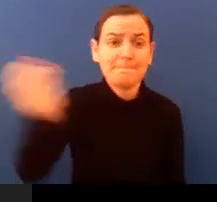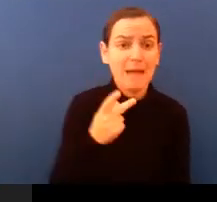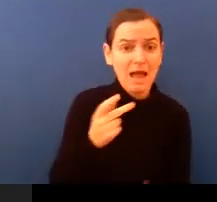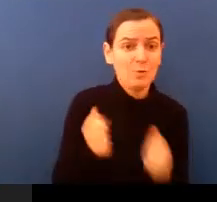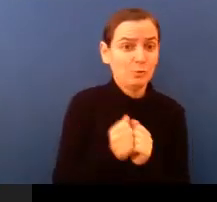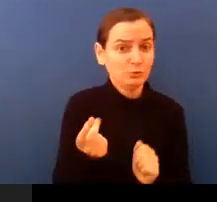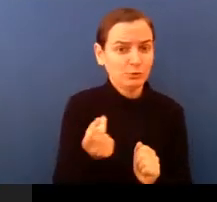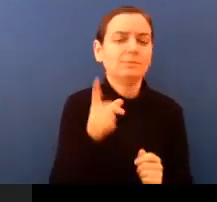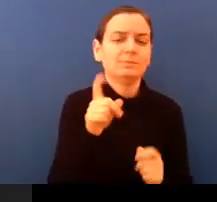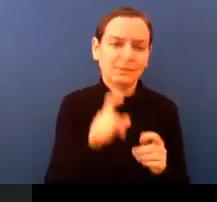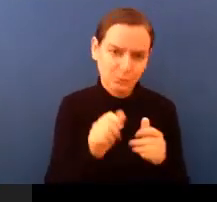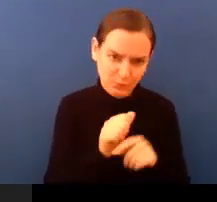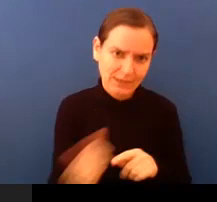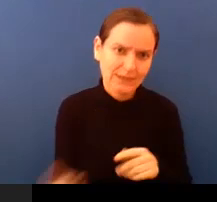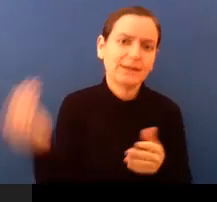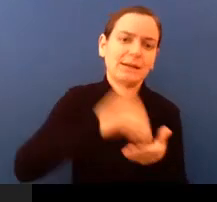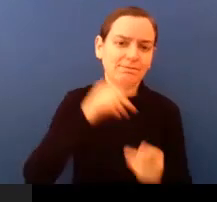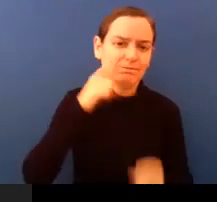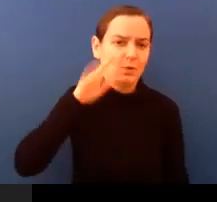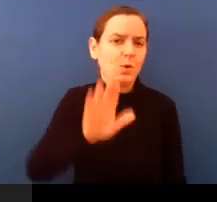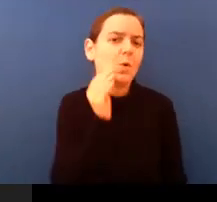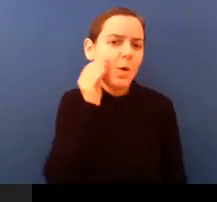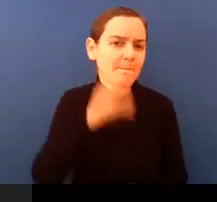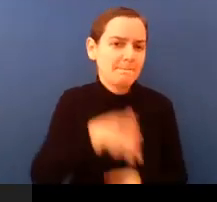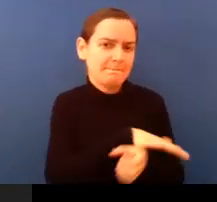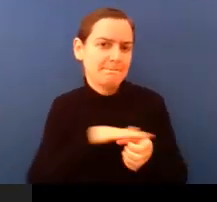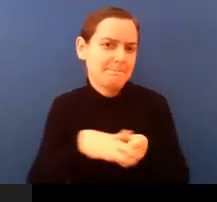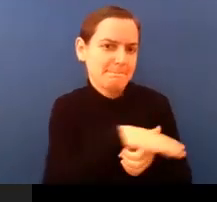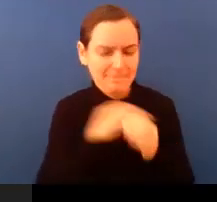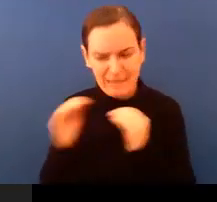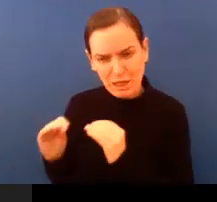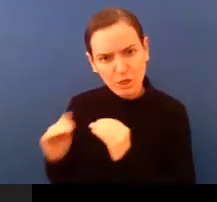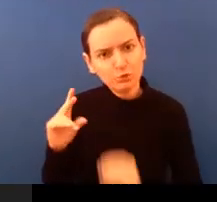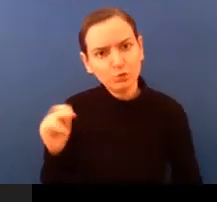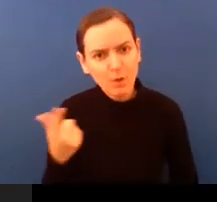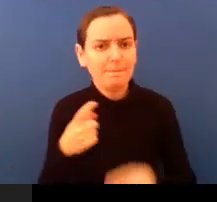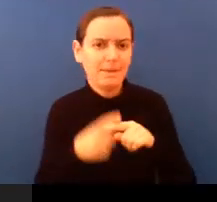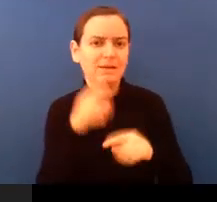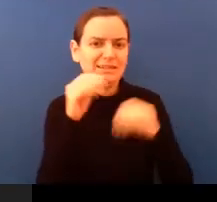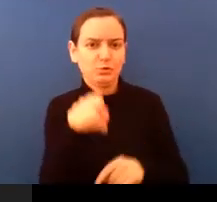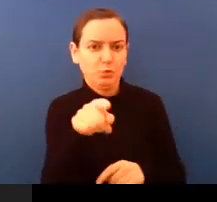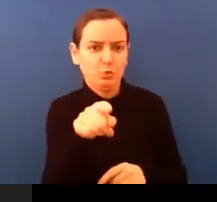You have to be doing a lot of training with your coworkers and family members, again, how to interact with the dog.